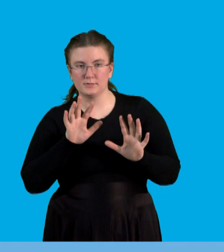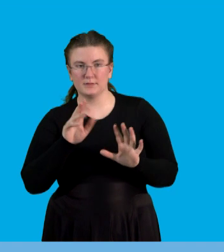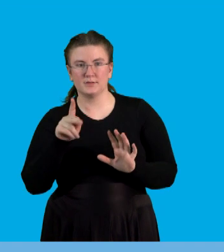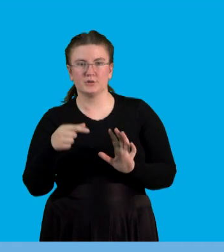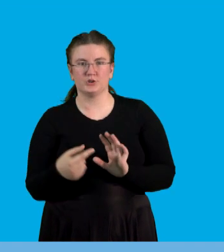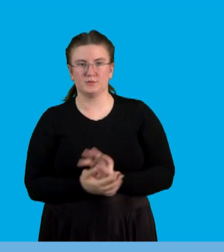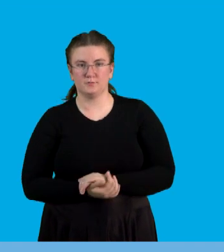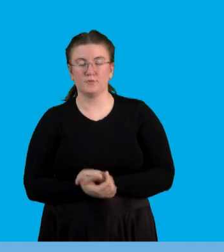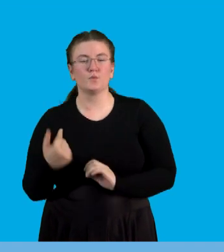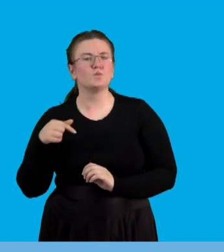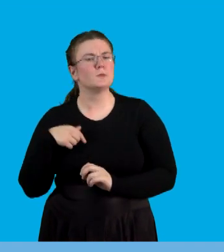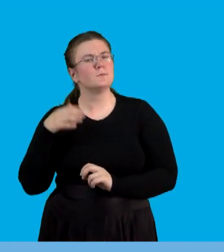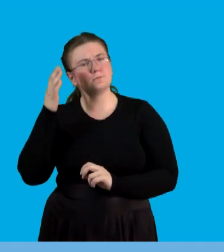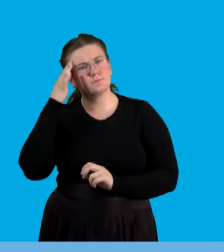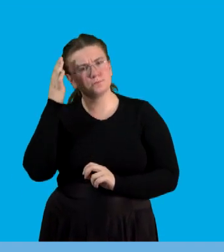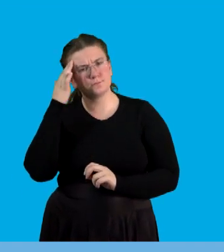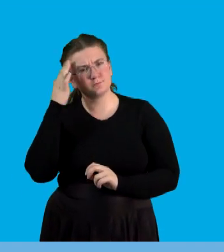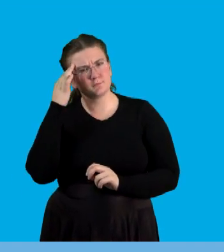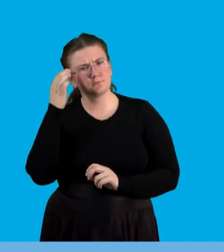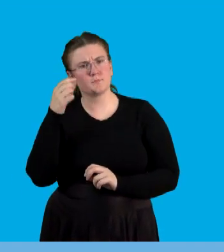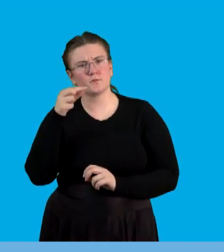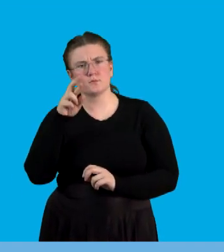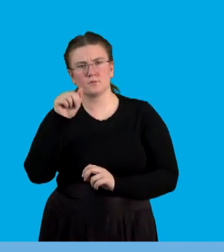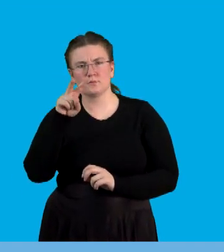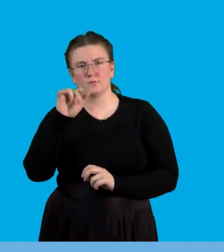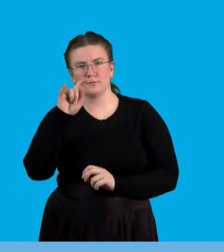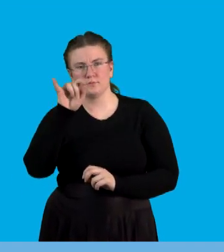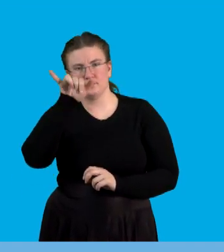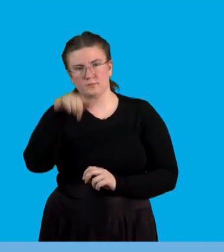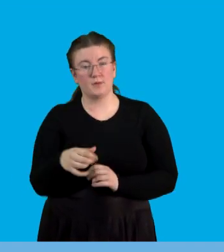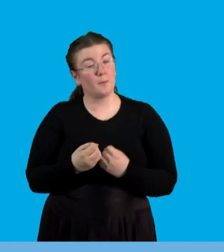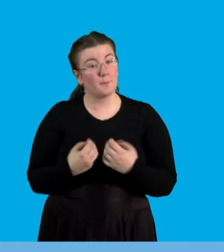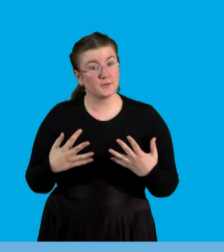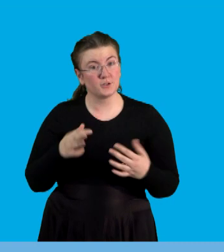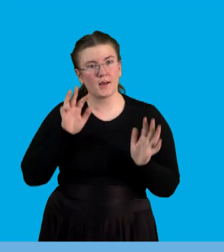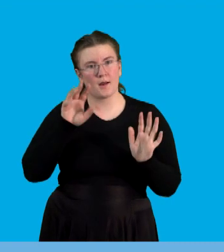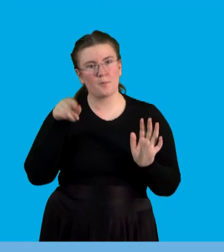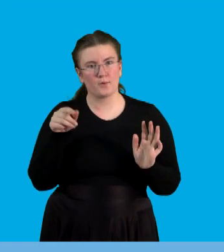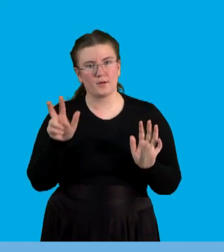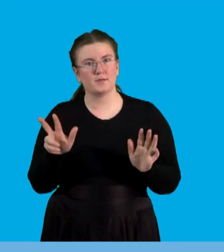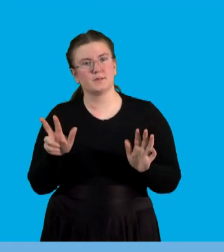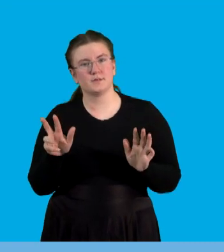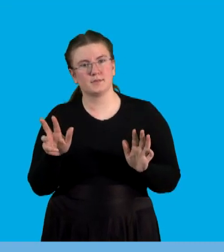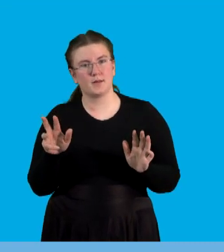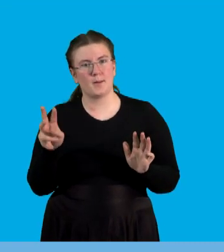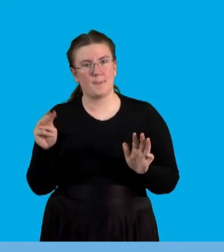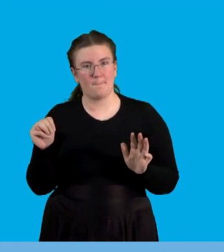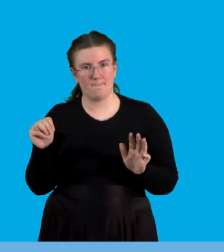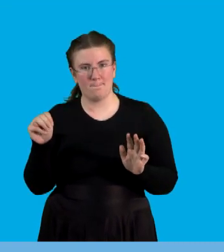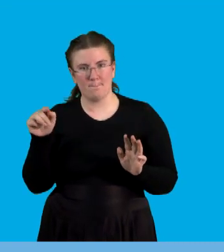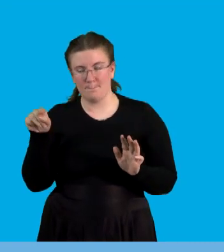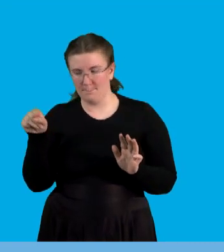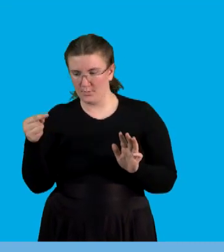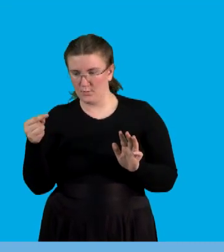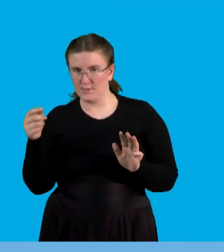of 10 kilograms. And we know that our gravitational acceleration here on Earth, it is 9.8